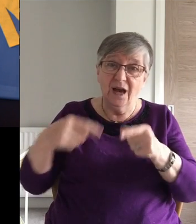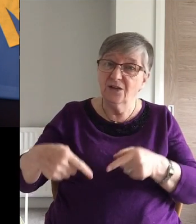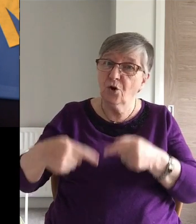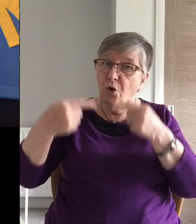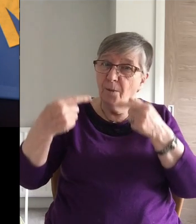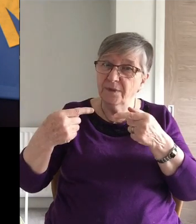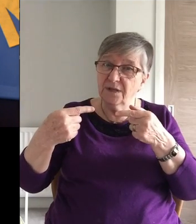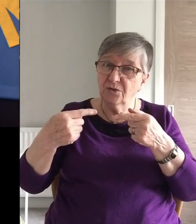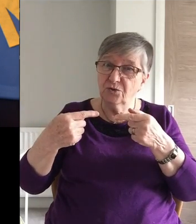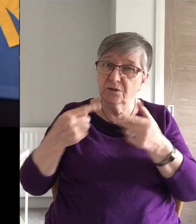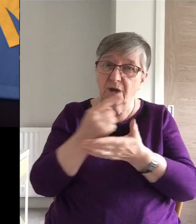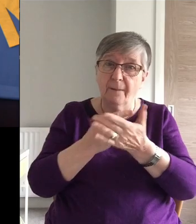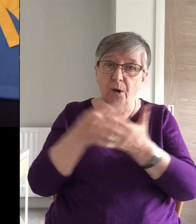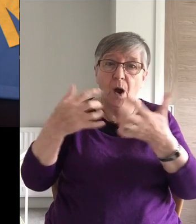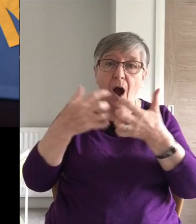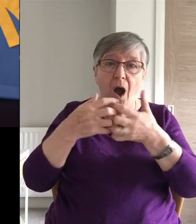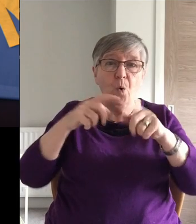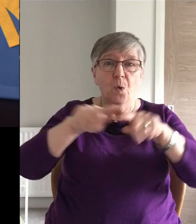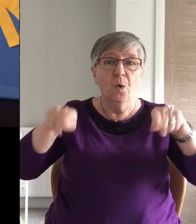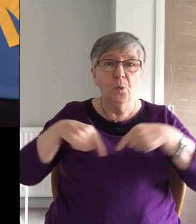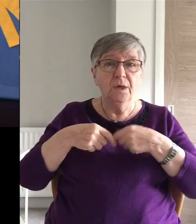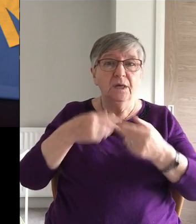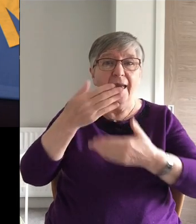about the way that we're telling the gospel.